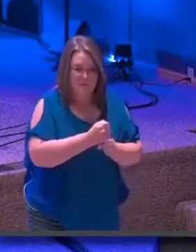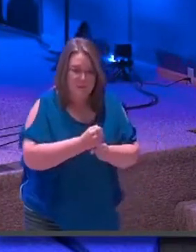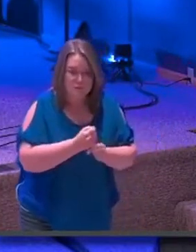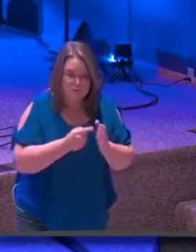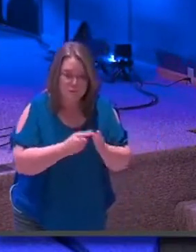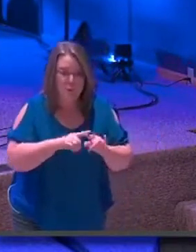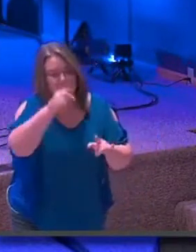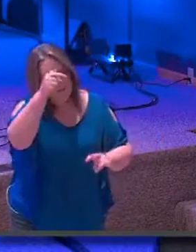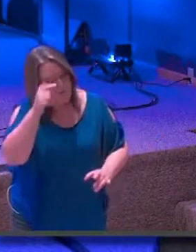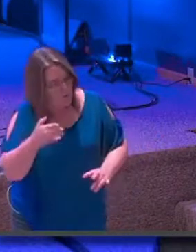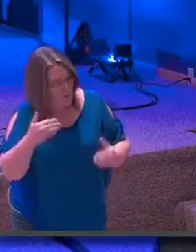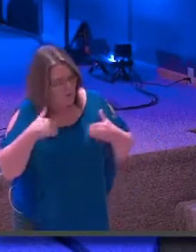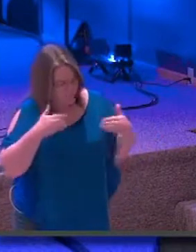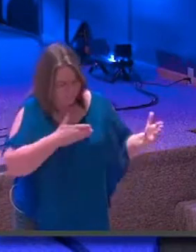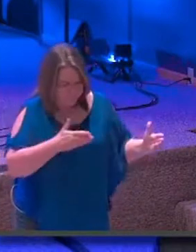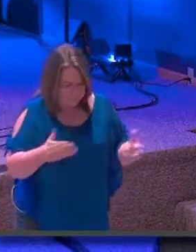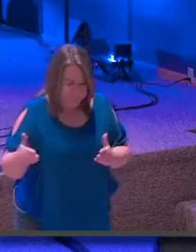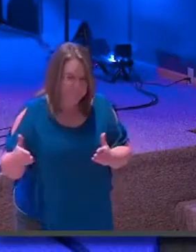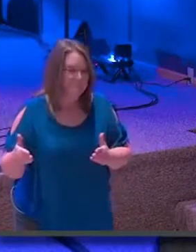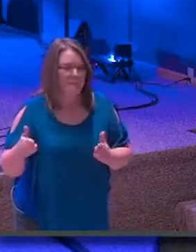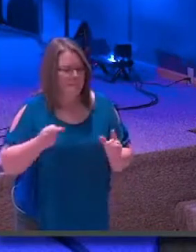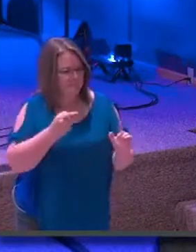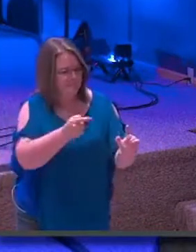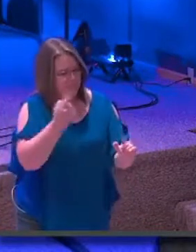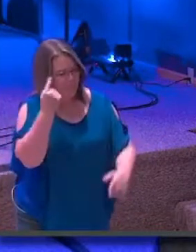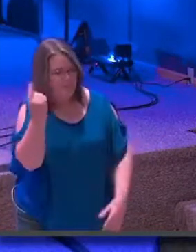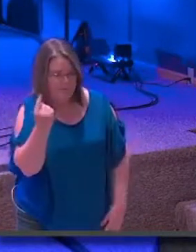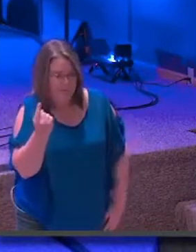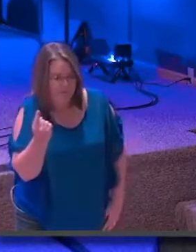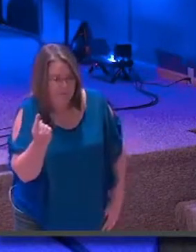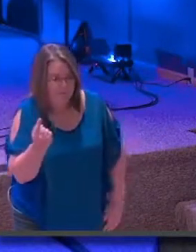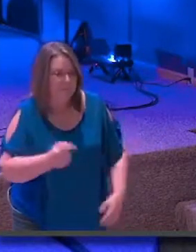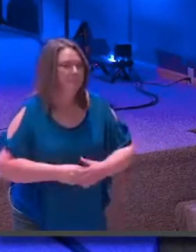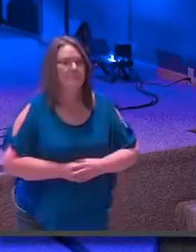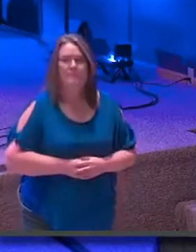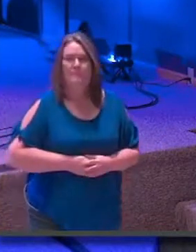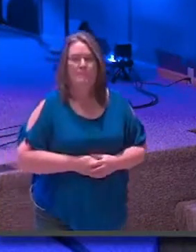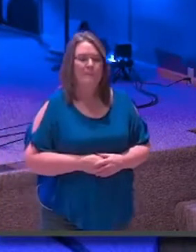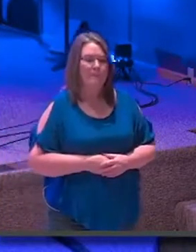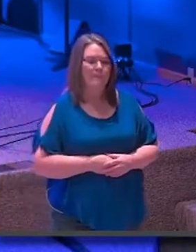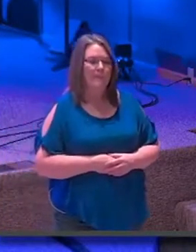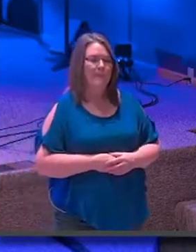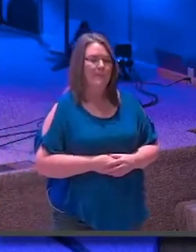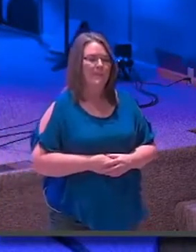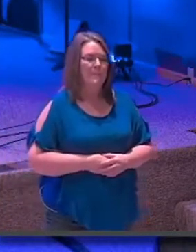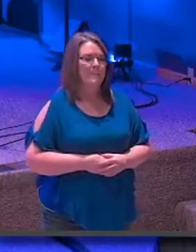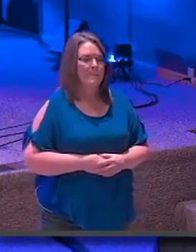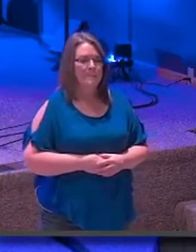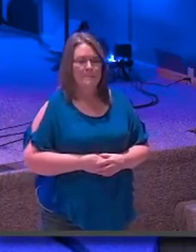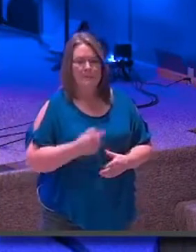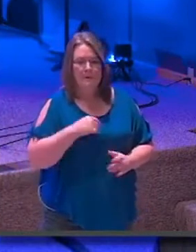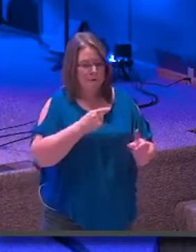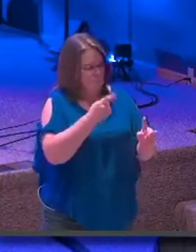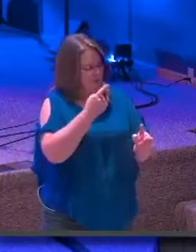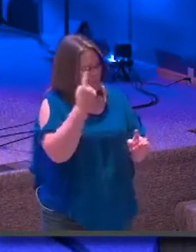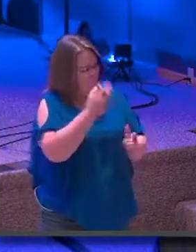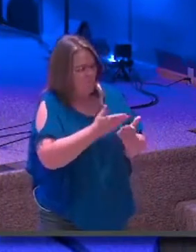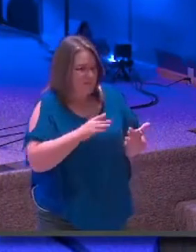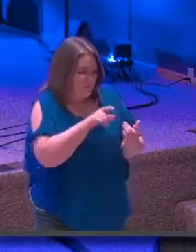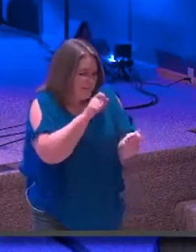has strategy and is aiming for something. And so, so we aim for things that are specific.